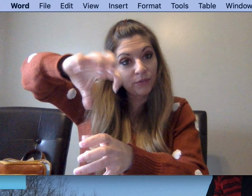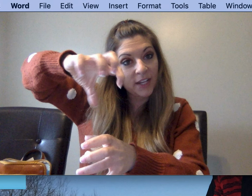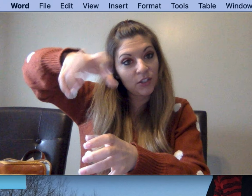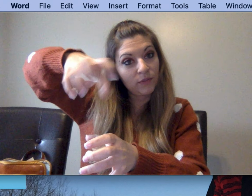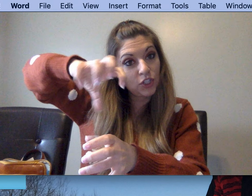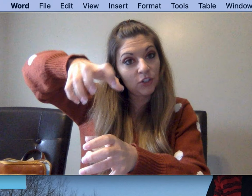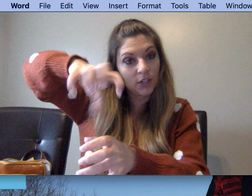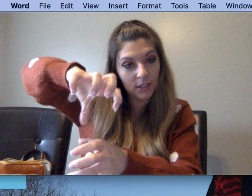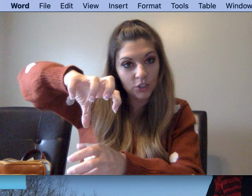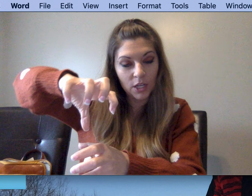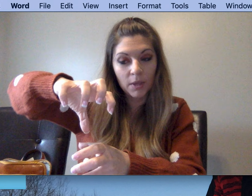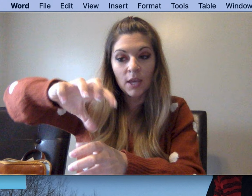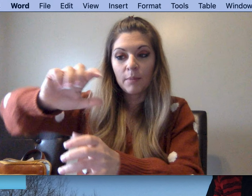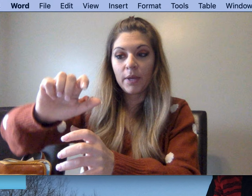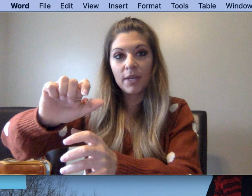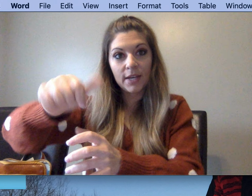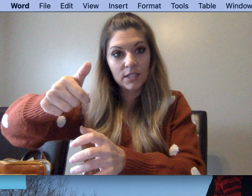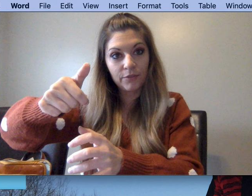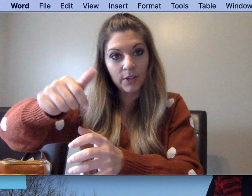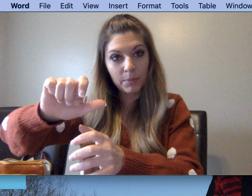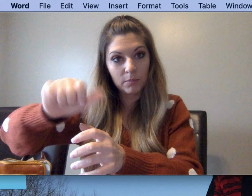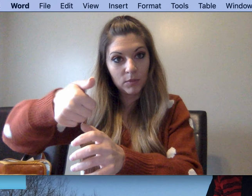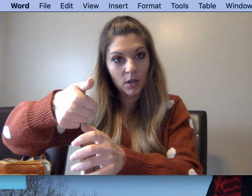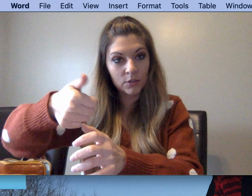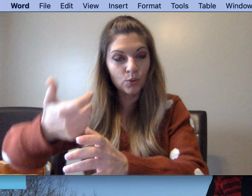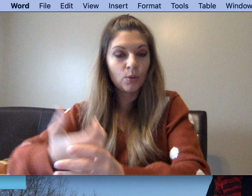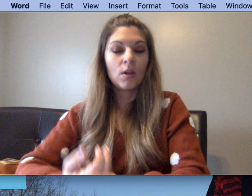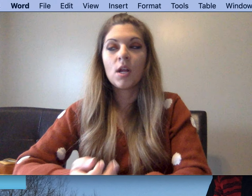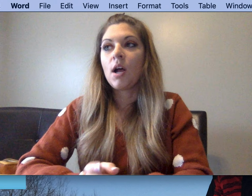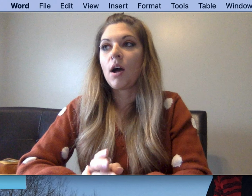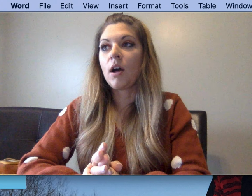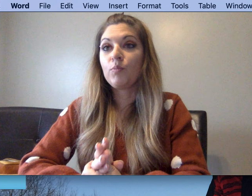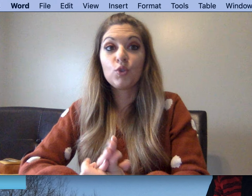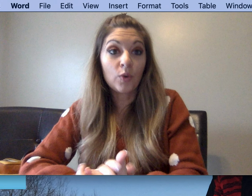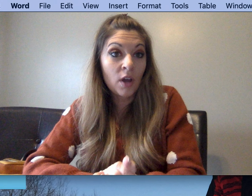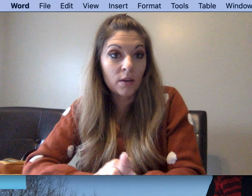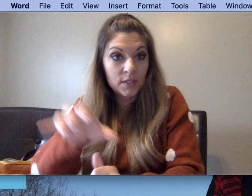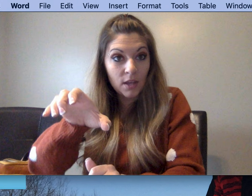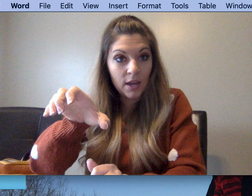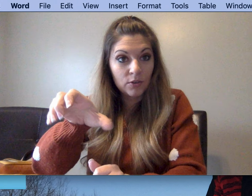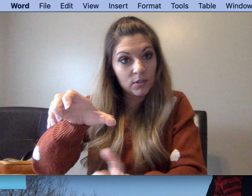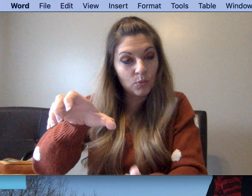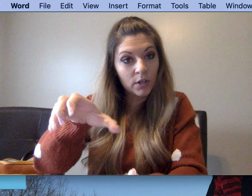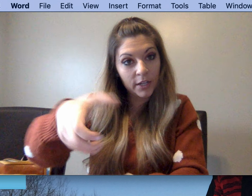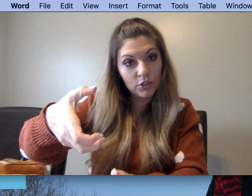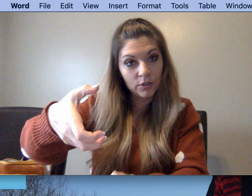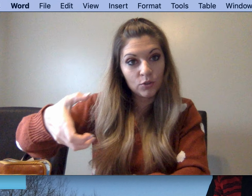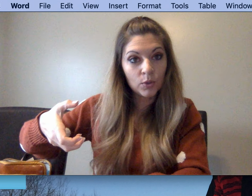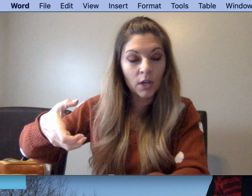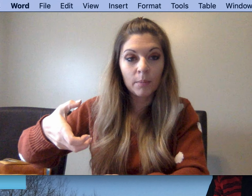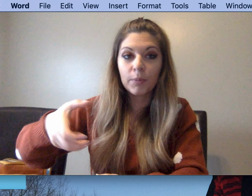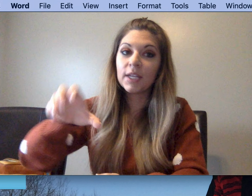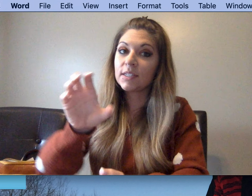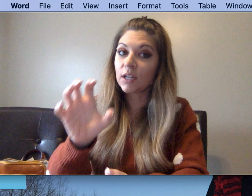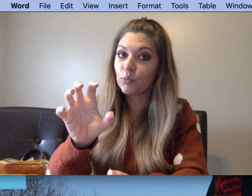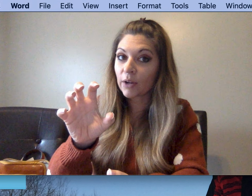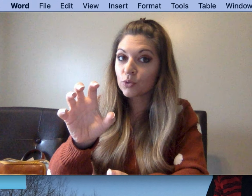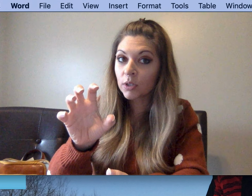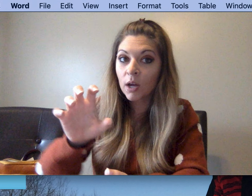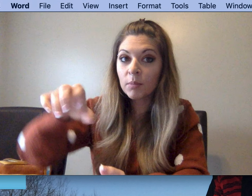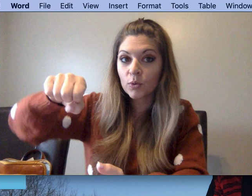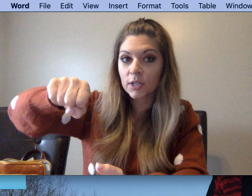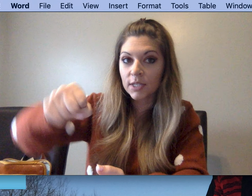hydro flask and you have to change your hand shape. Maybe it has a flip-up nozzle. Doorknobs. How does it work? I turn the doorknob, but is it a